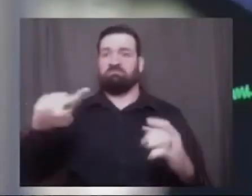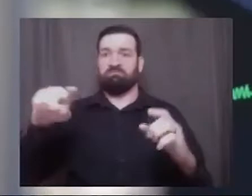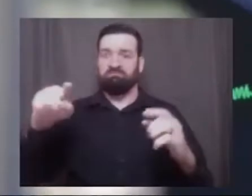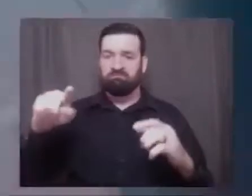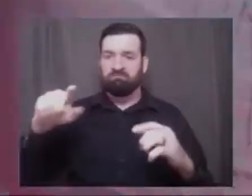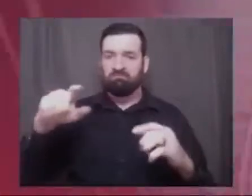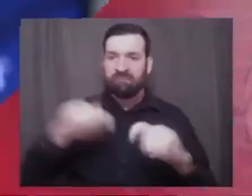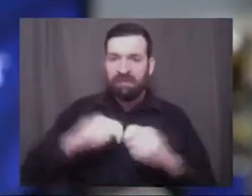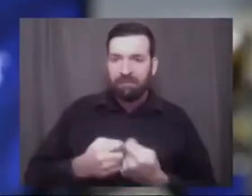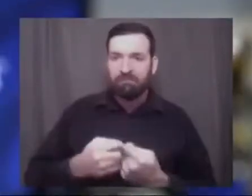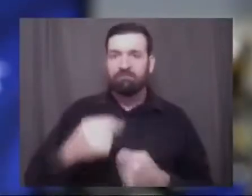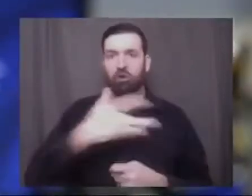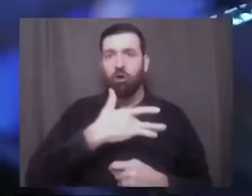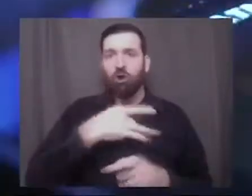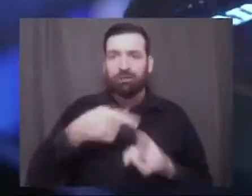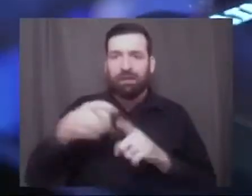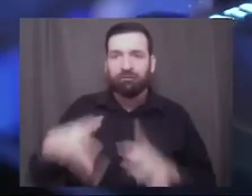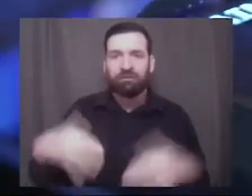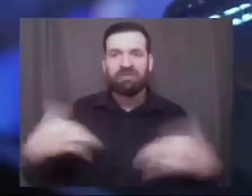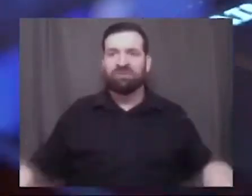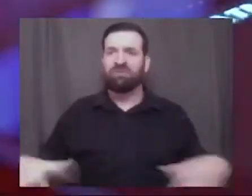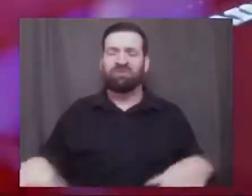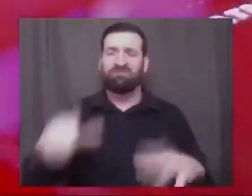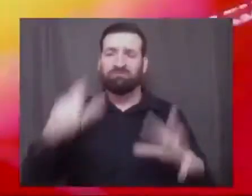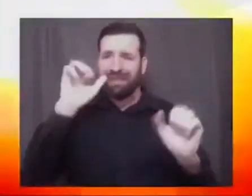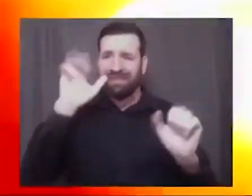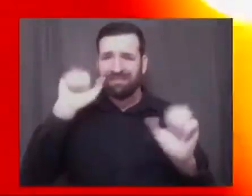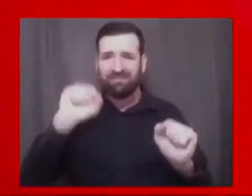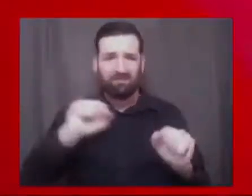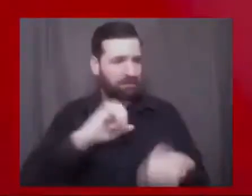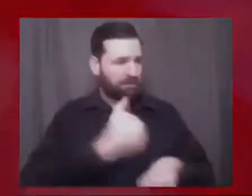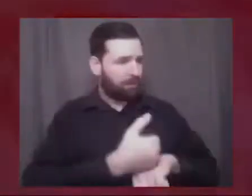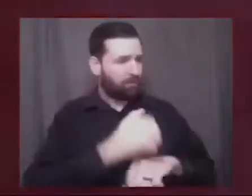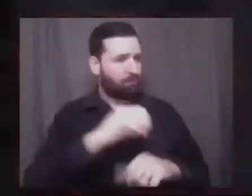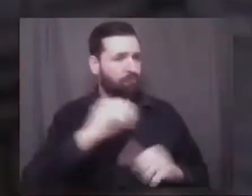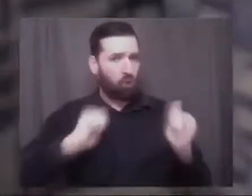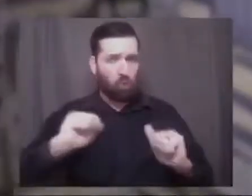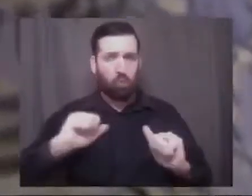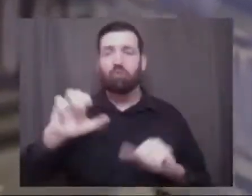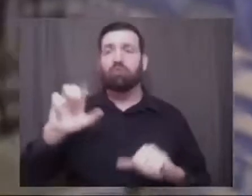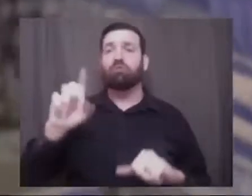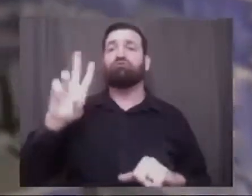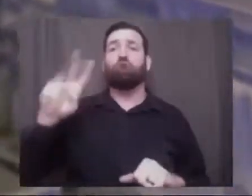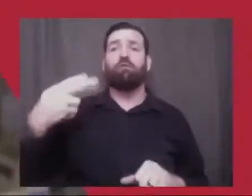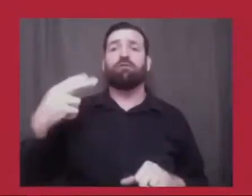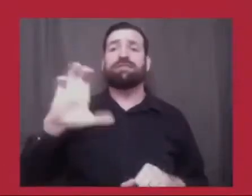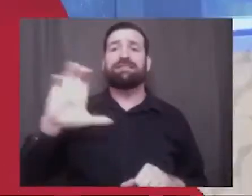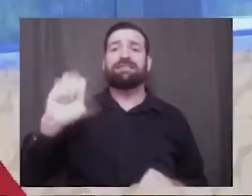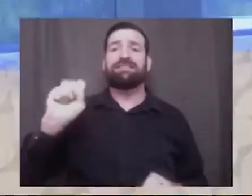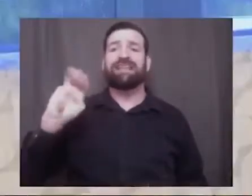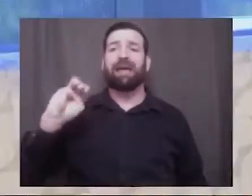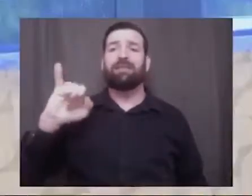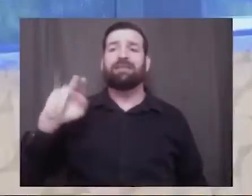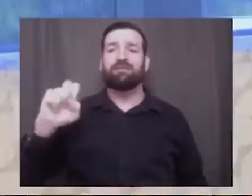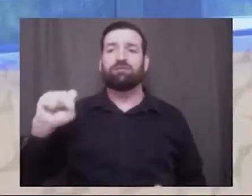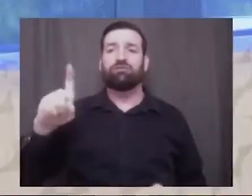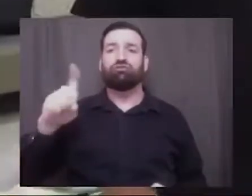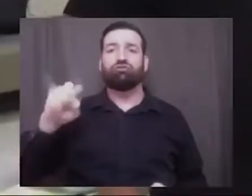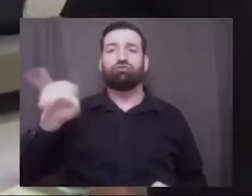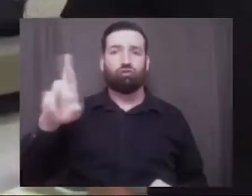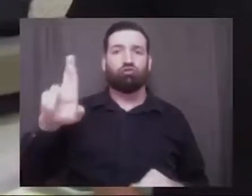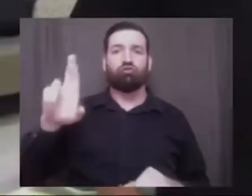just unreal. Stand by to set up show. And the Dolph C. Simons Jr. Family Broadcast Studio. Roll it. Always makes you feel like you're the